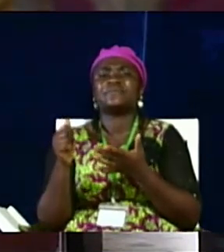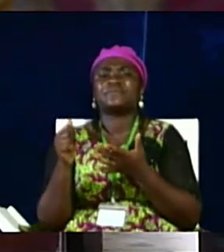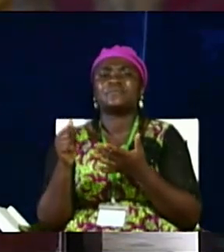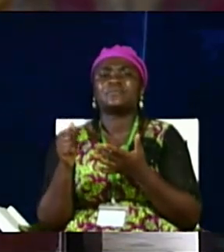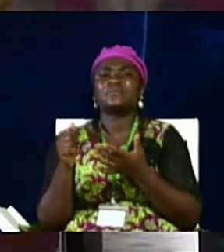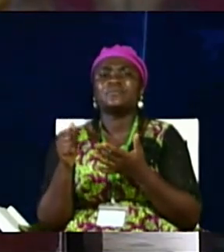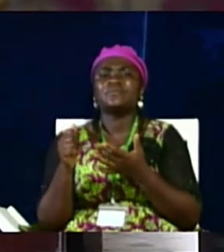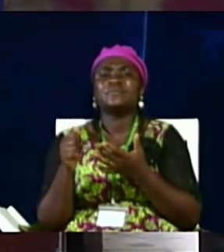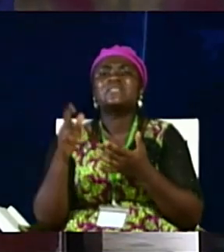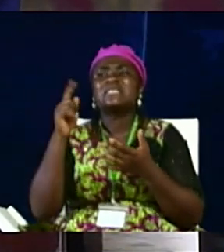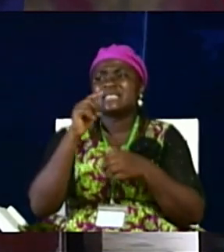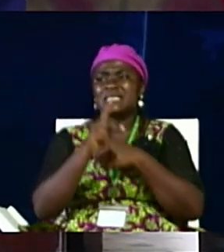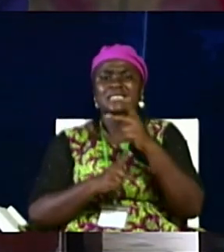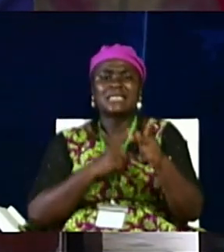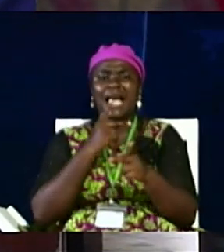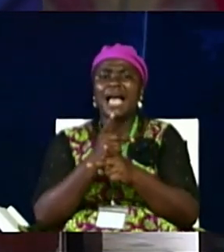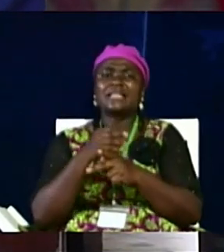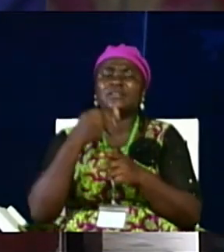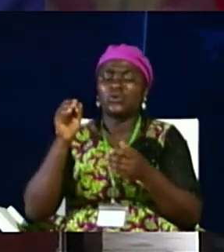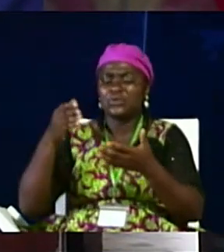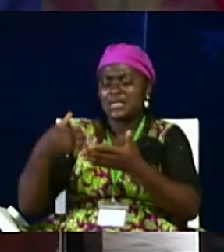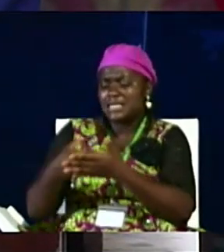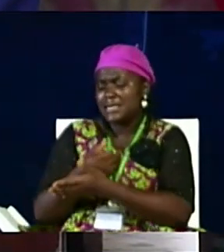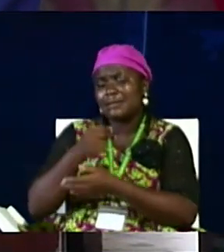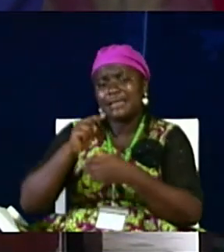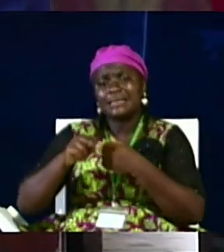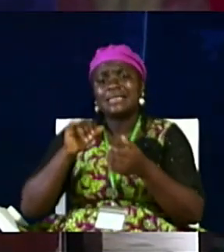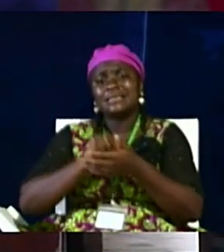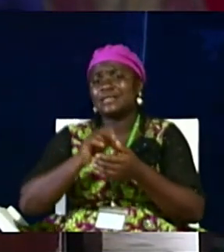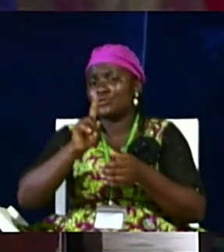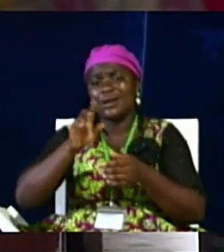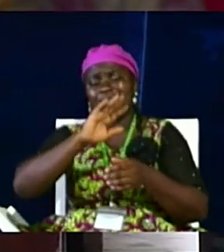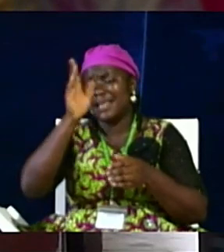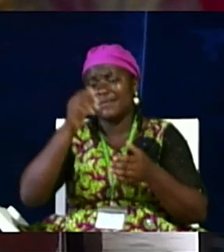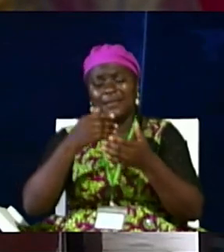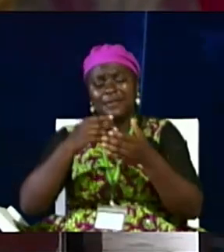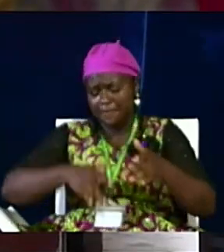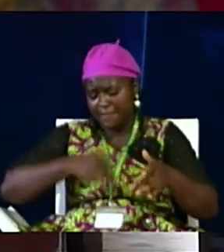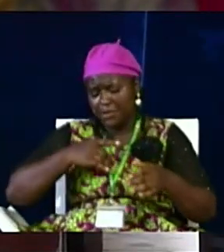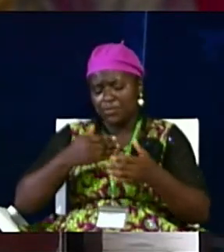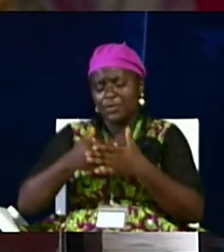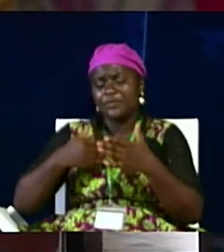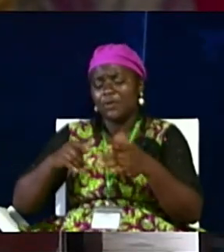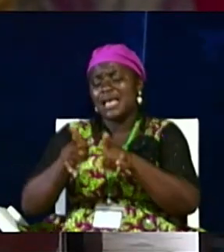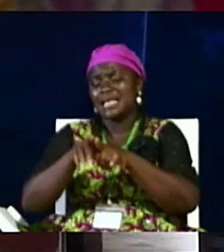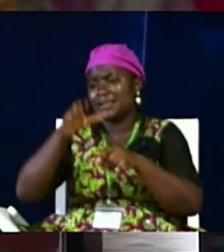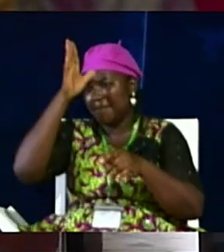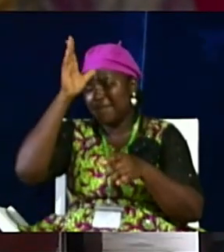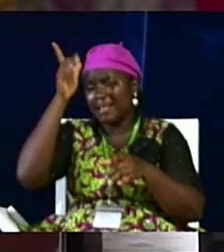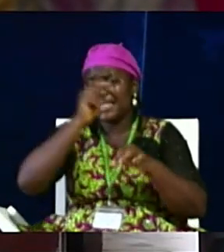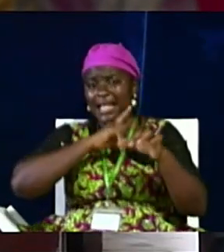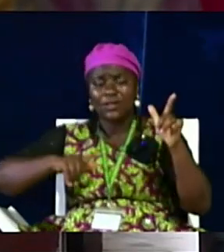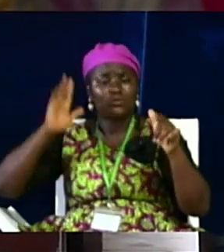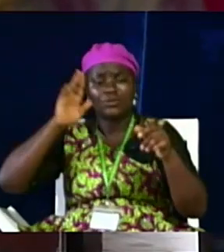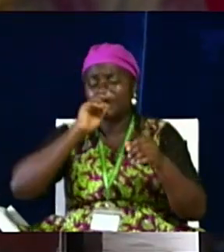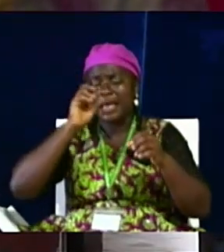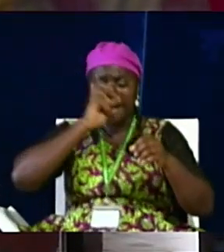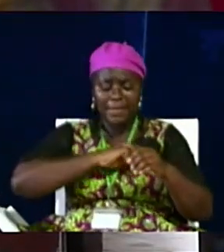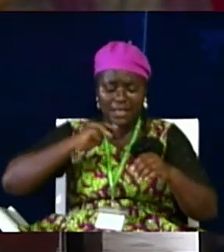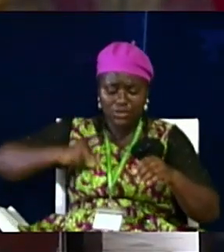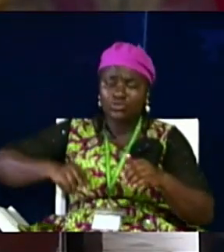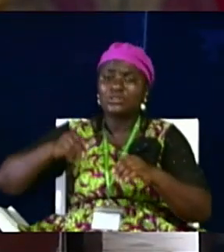The kind of newness and freshness I've never felt before. As our Father and the Lord will be ministering from this particular